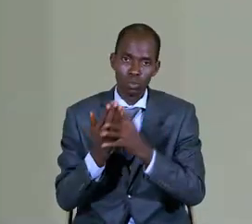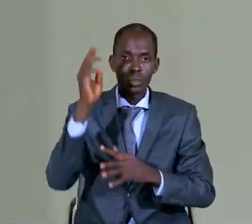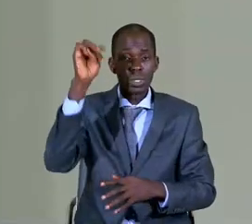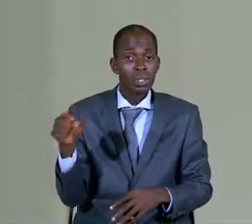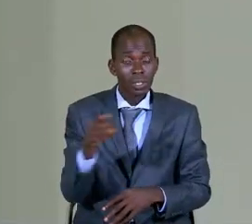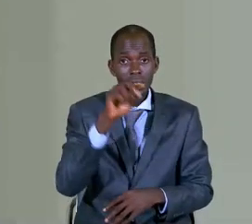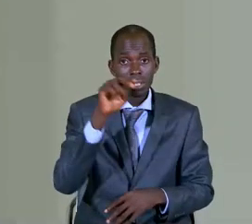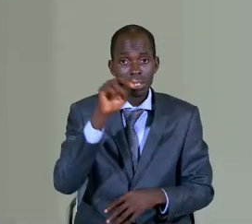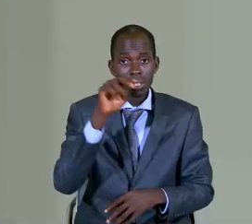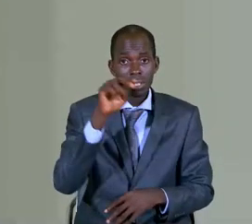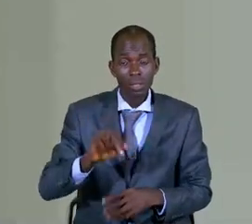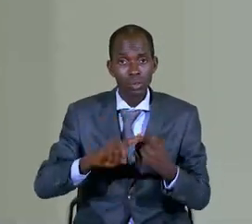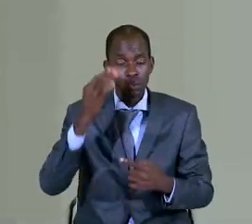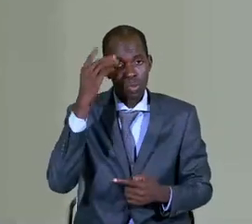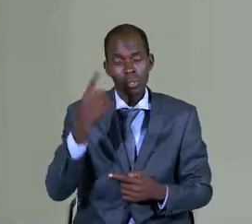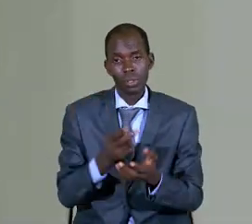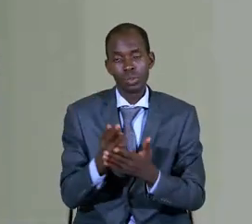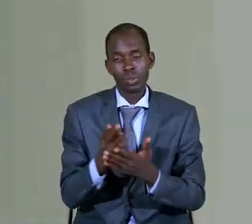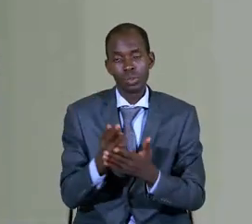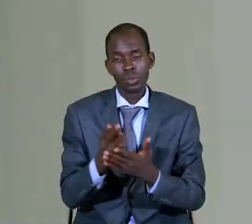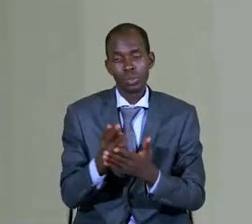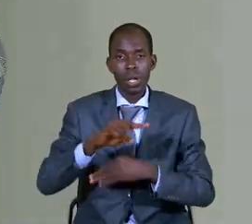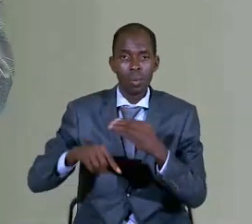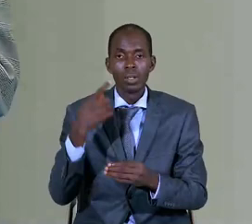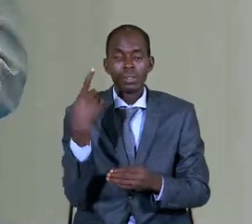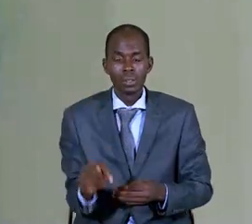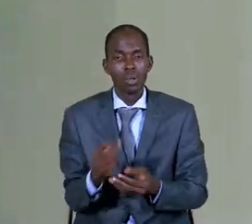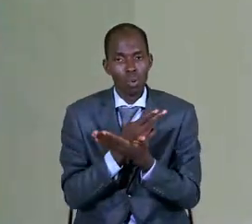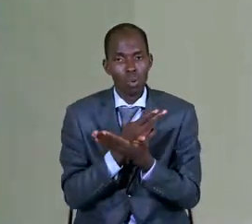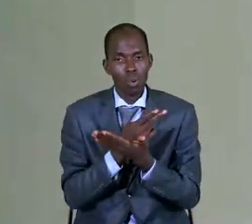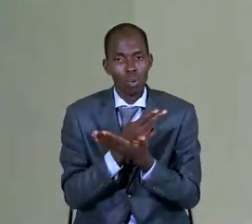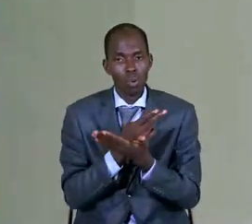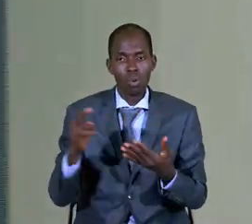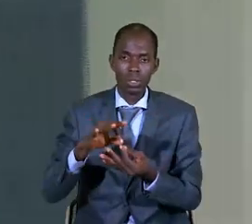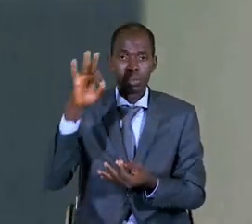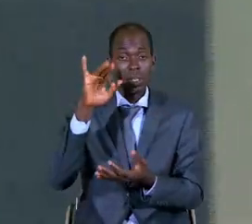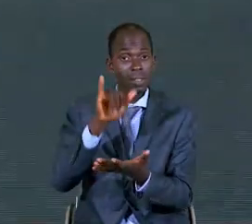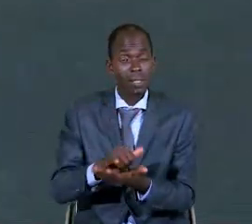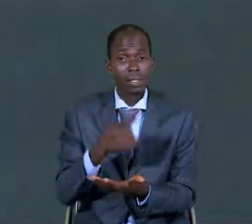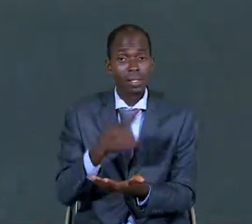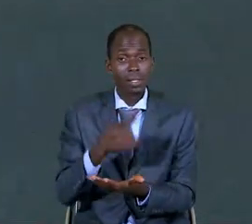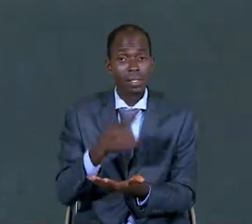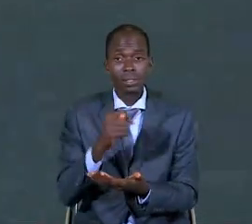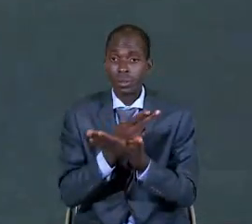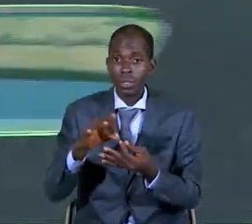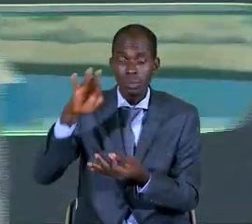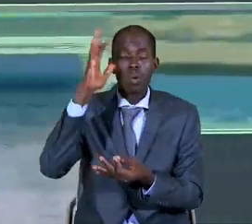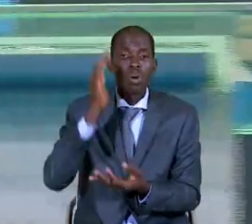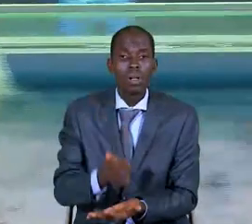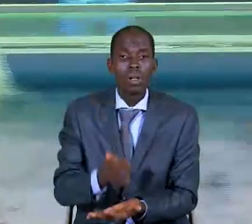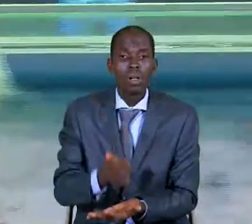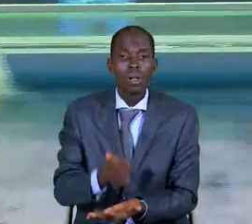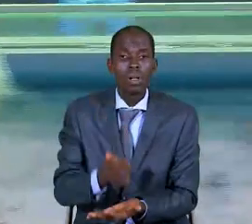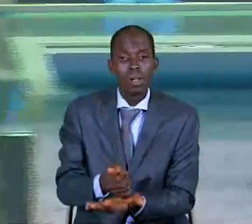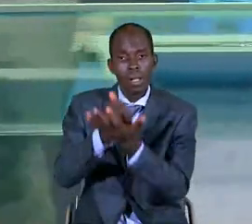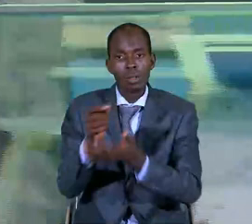to know the truth about the Holy Spirit. That the Holy Spirit will help them